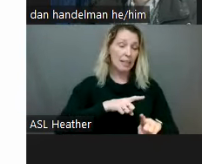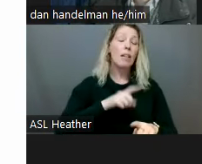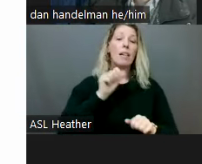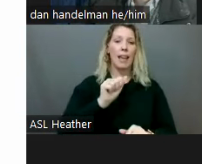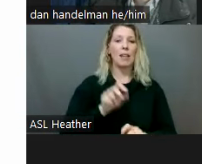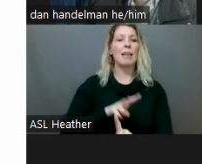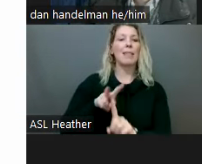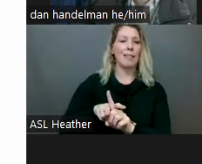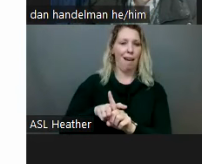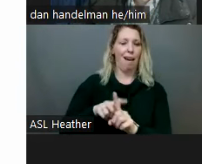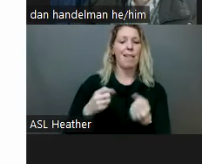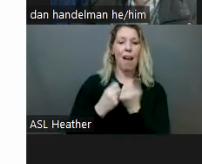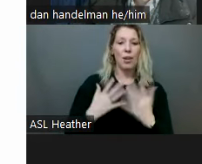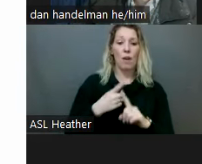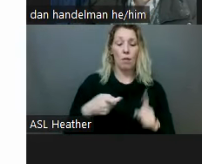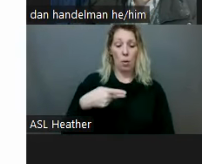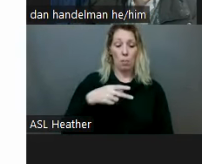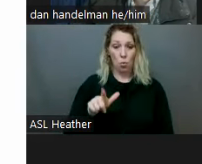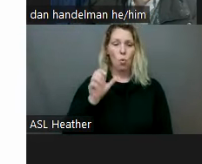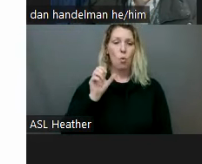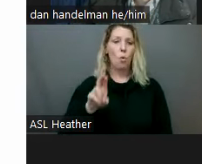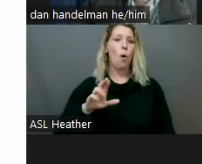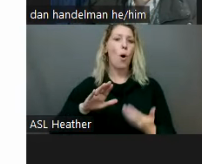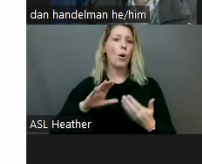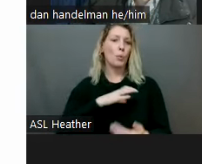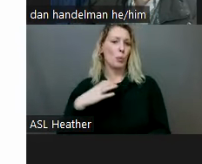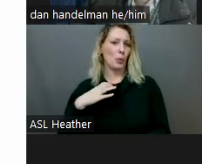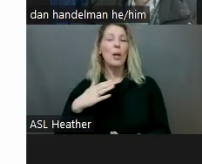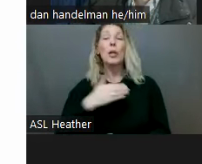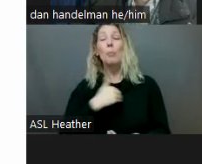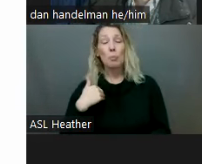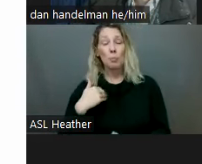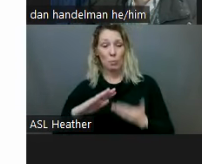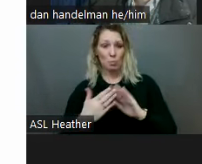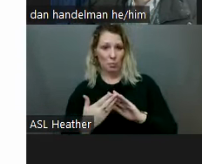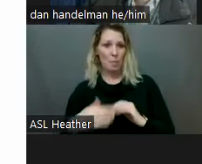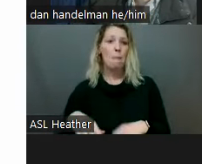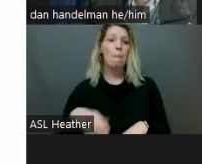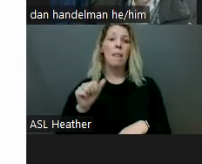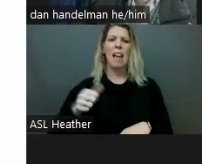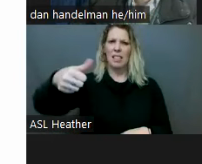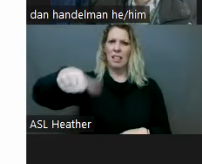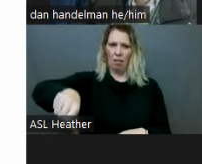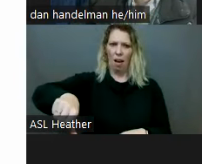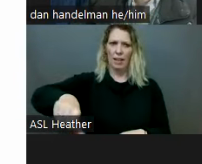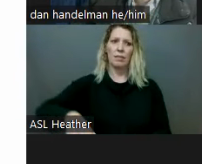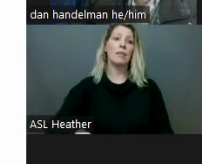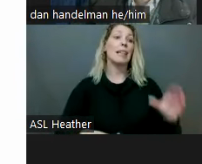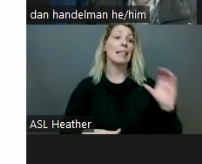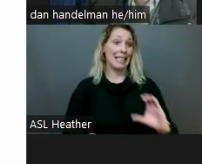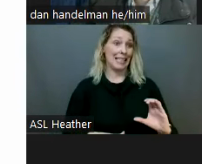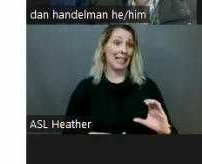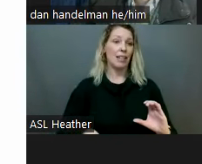from the pool or community members. The officer can decline this option. And C, interviews will